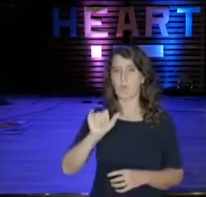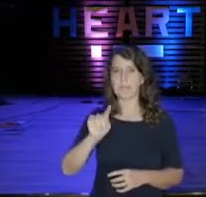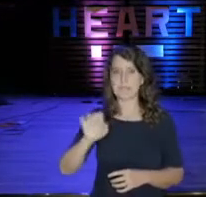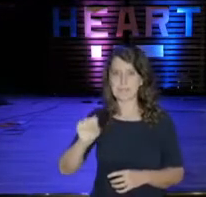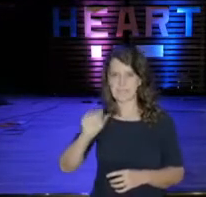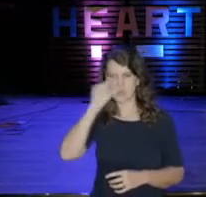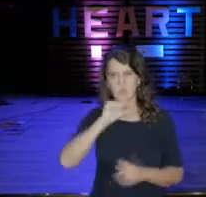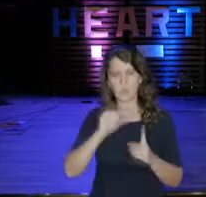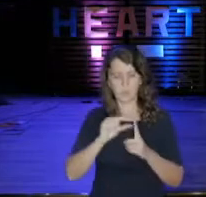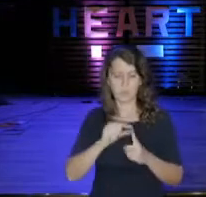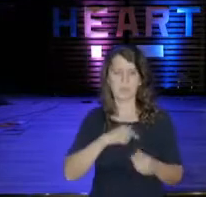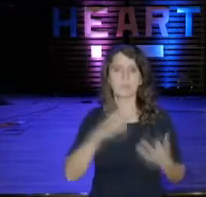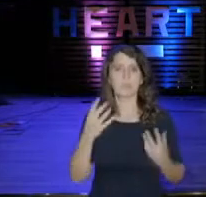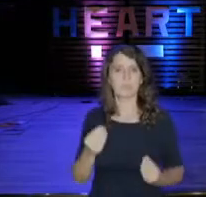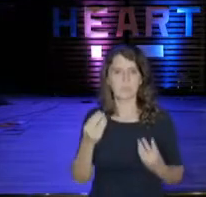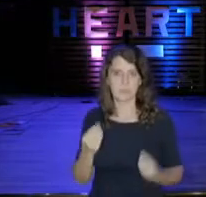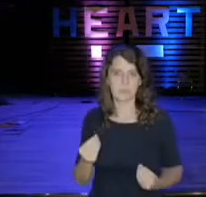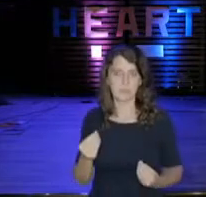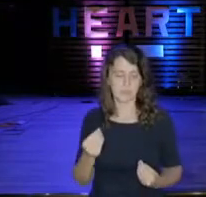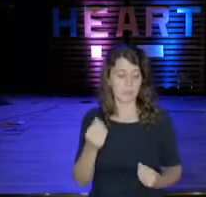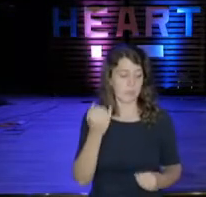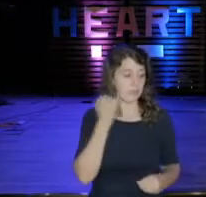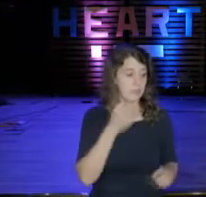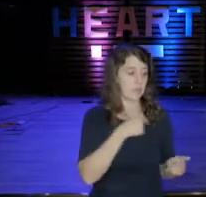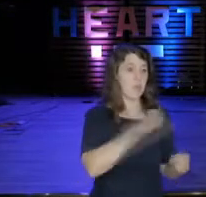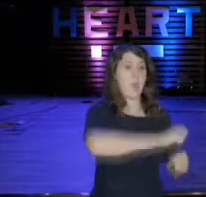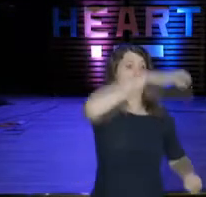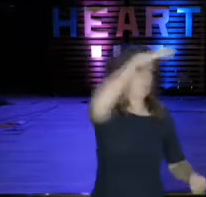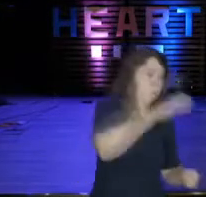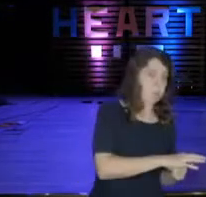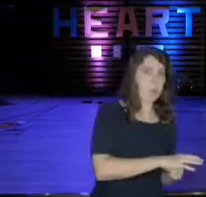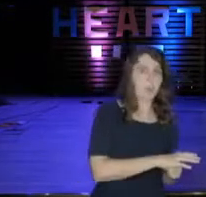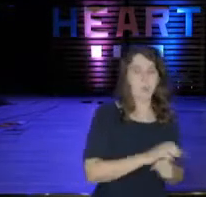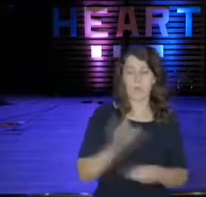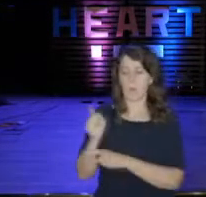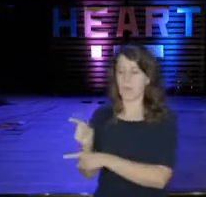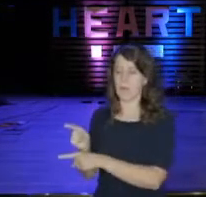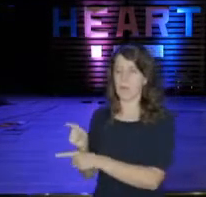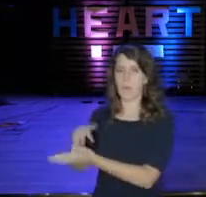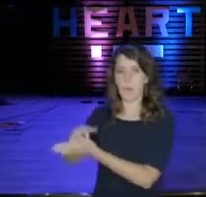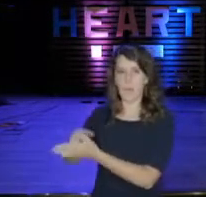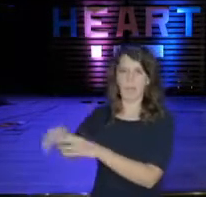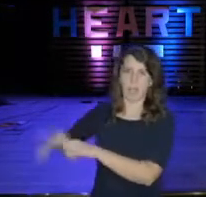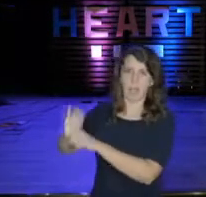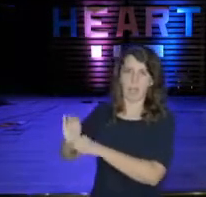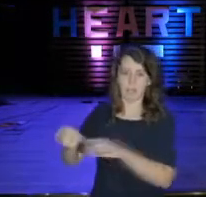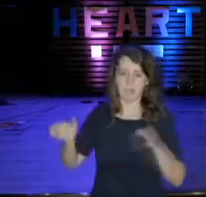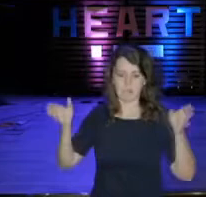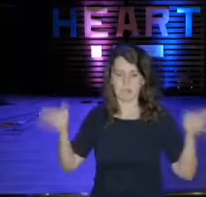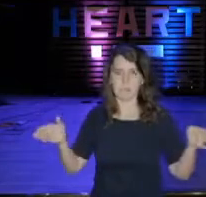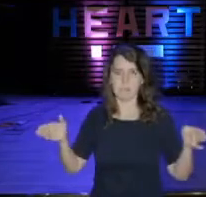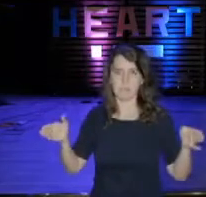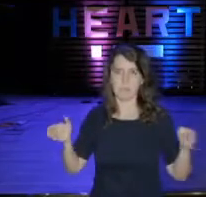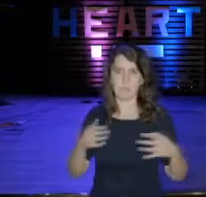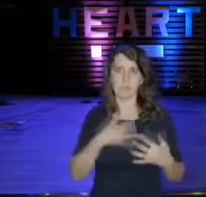bad temper and spineless incompetence. It's the middle ground between anger and